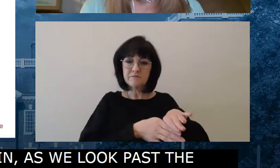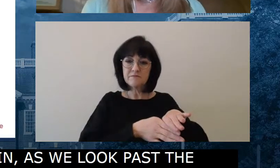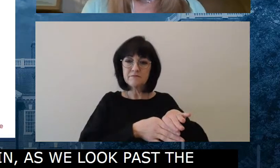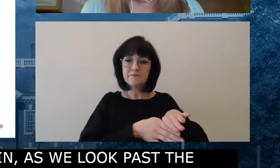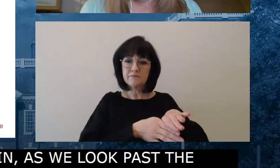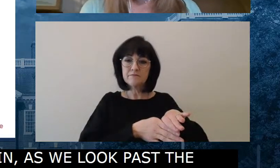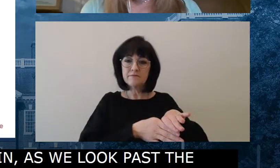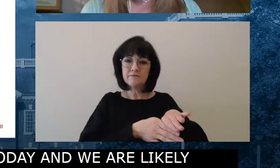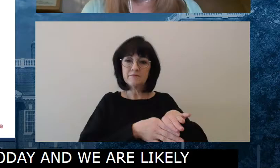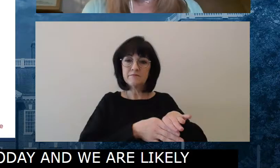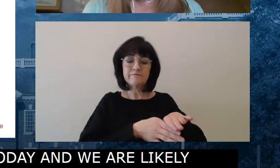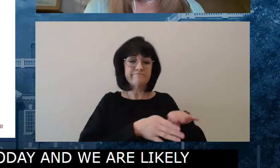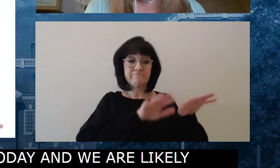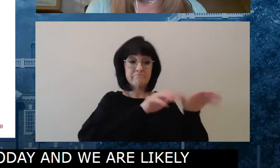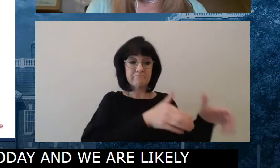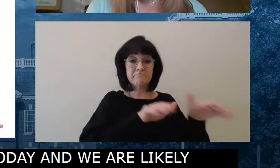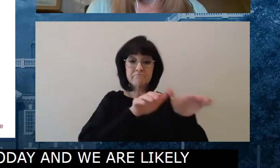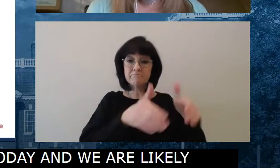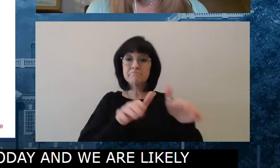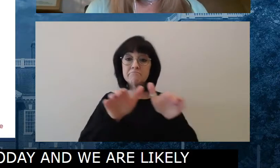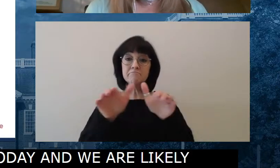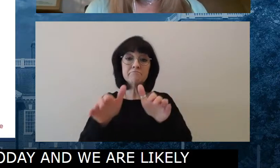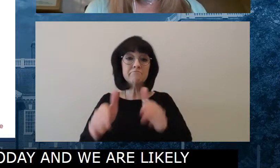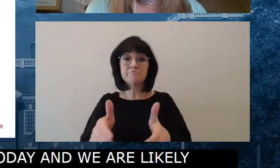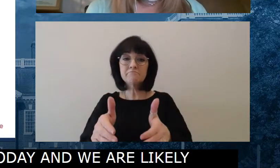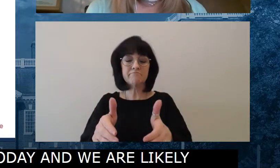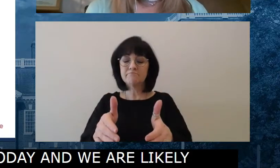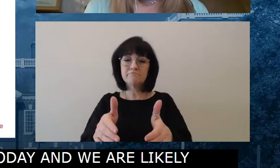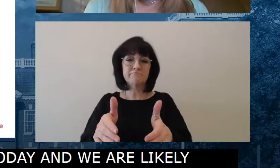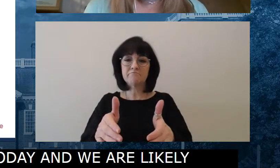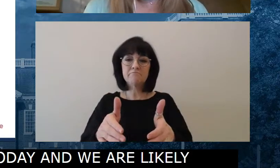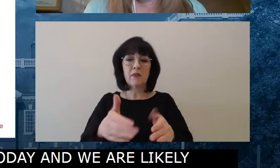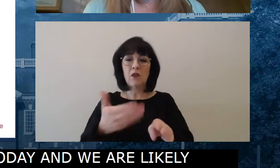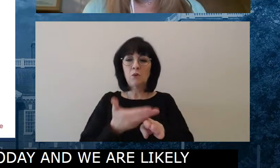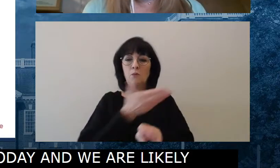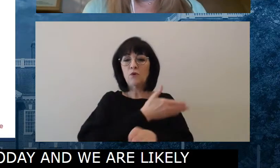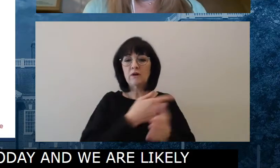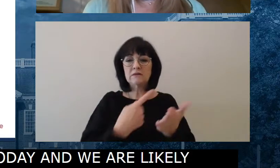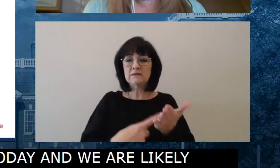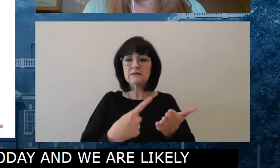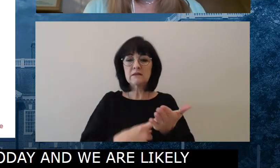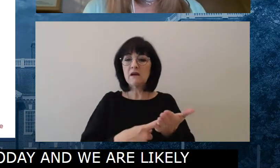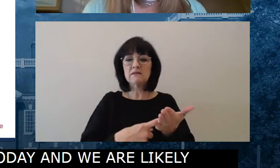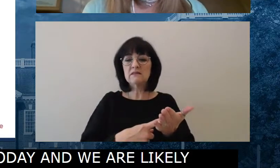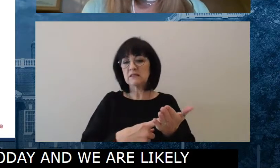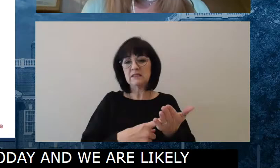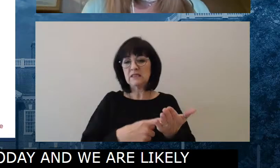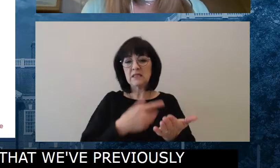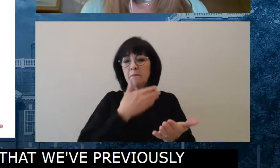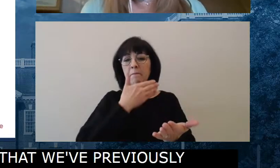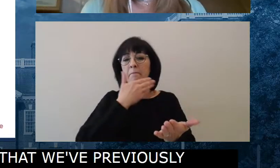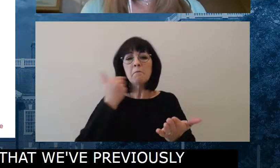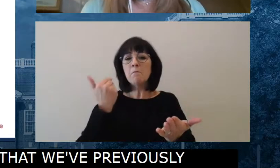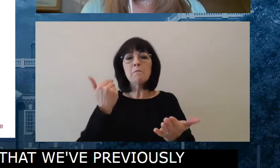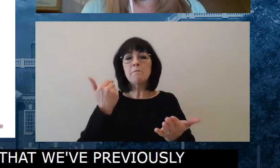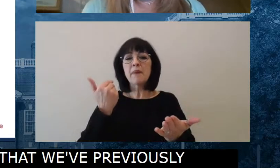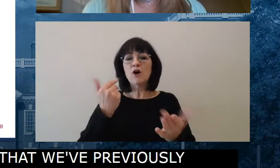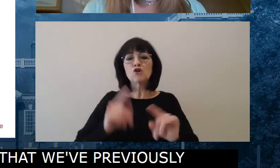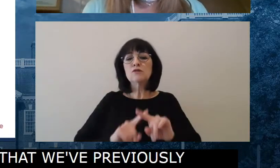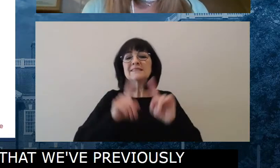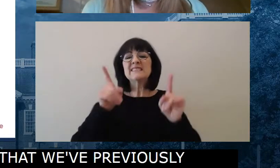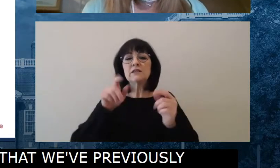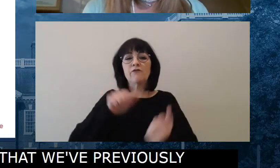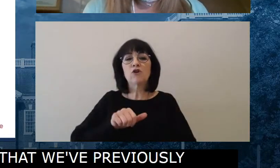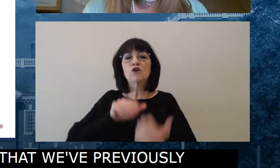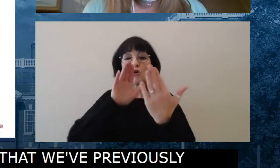away from these phases that we've previously discussed. Really, this is our way to